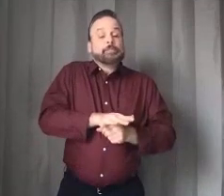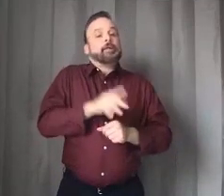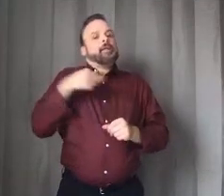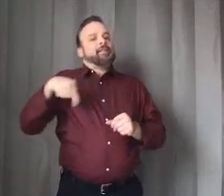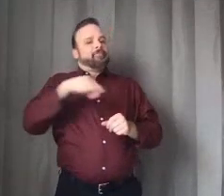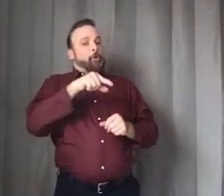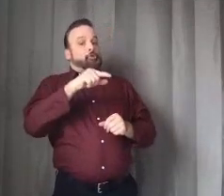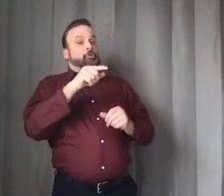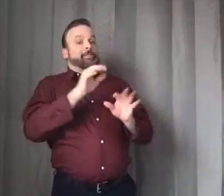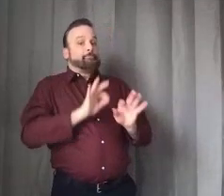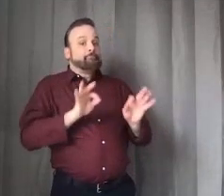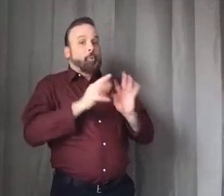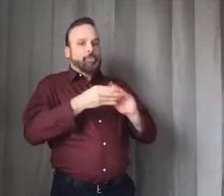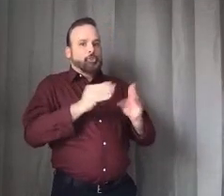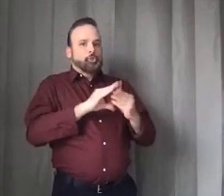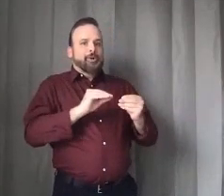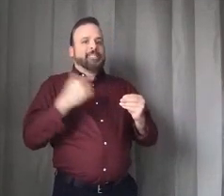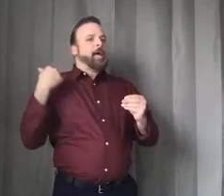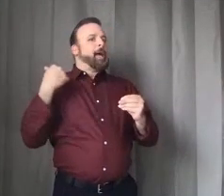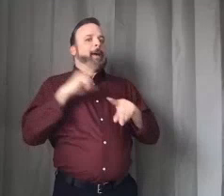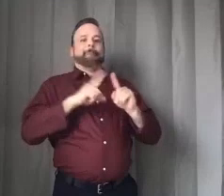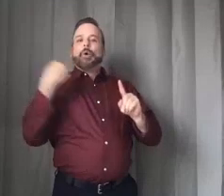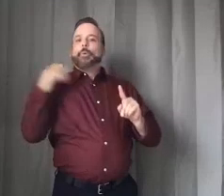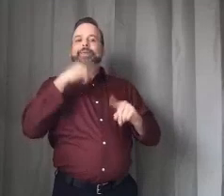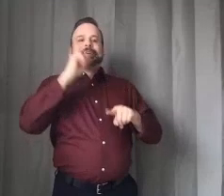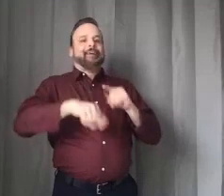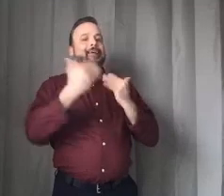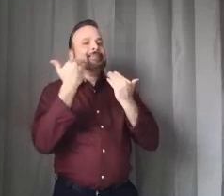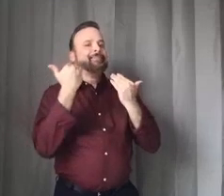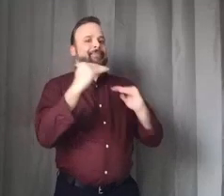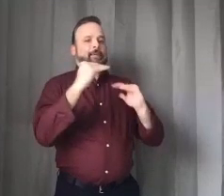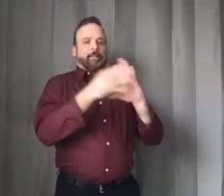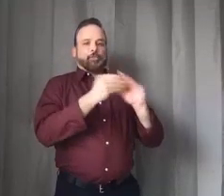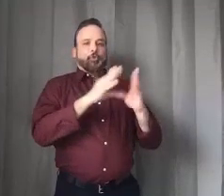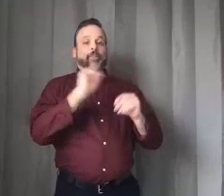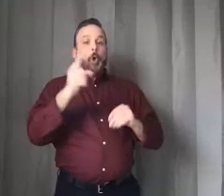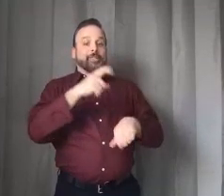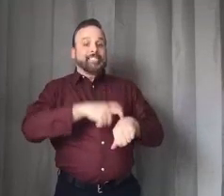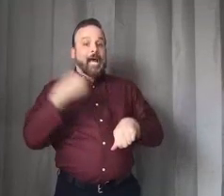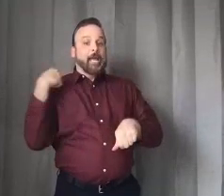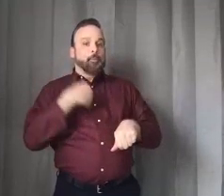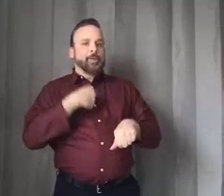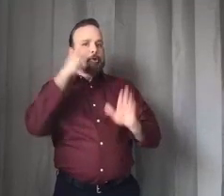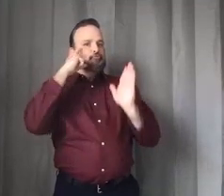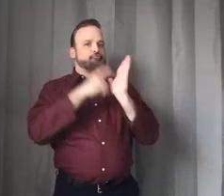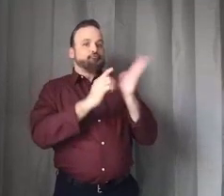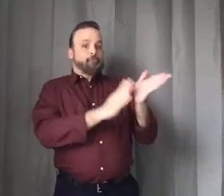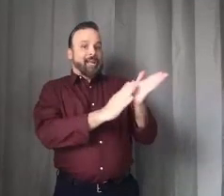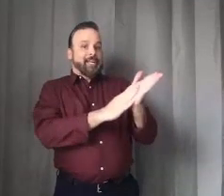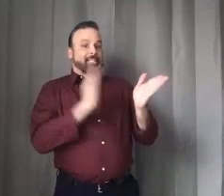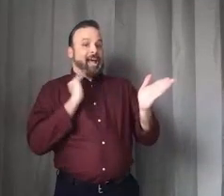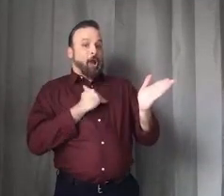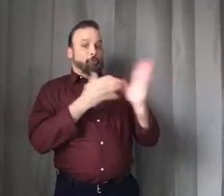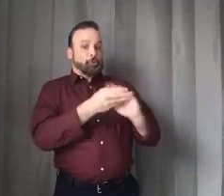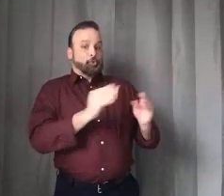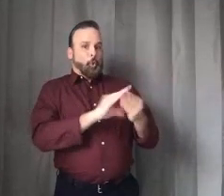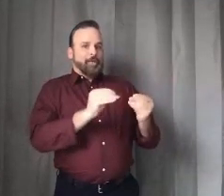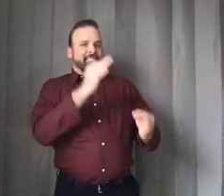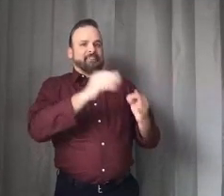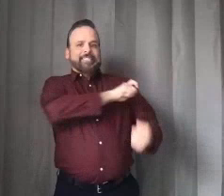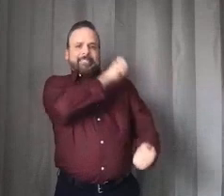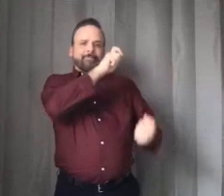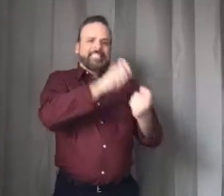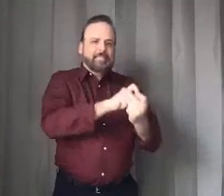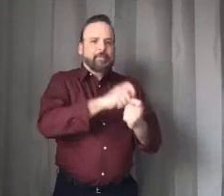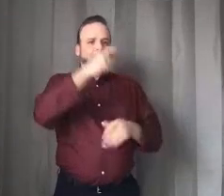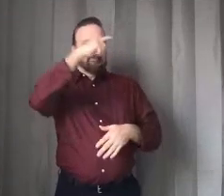be limited. So it can't be that the only time that we're recognized for our stories are when it's like specifically Black